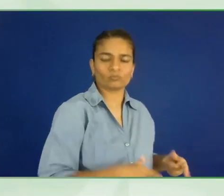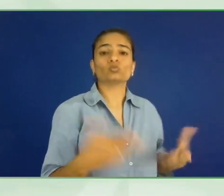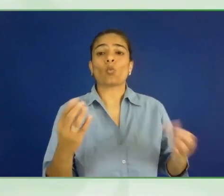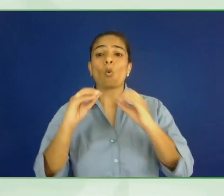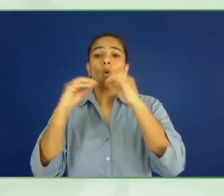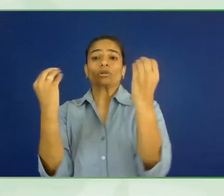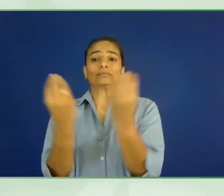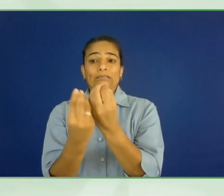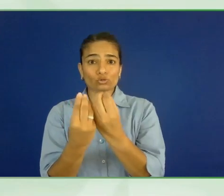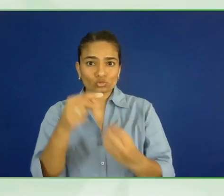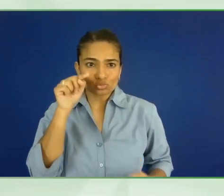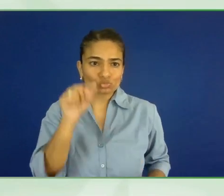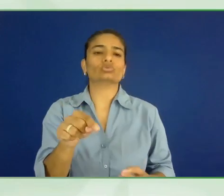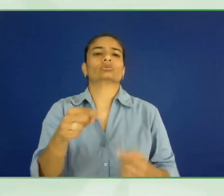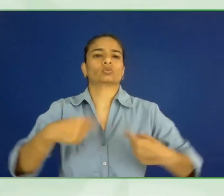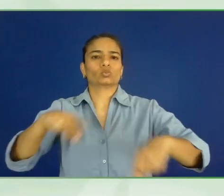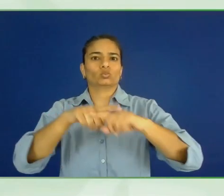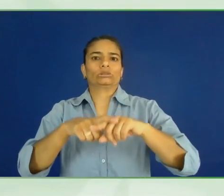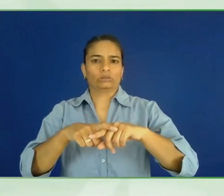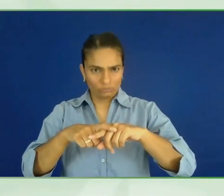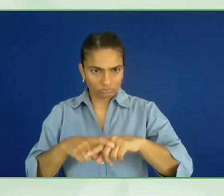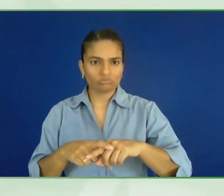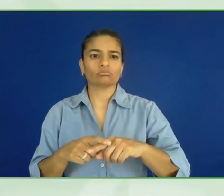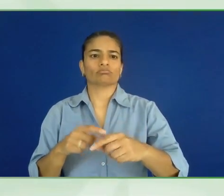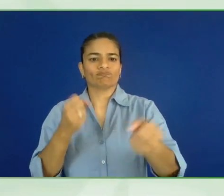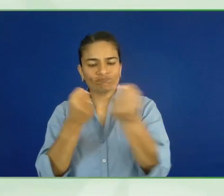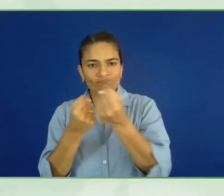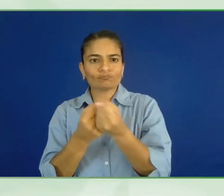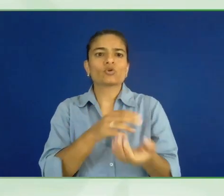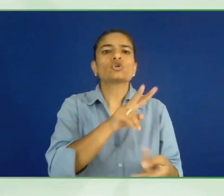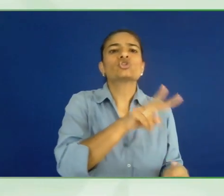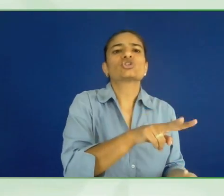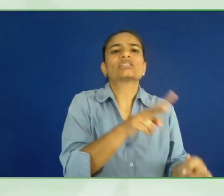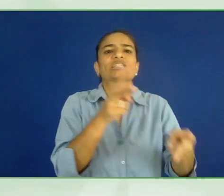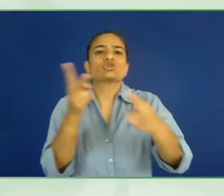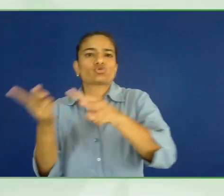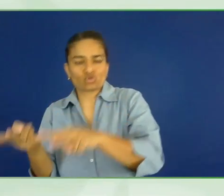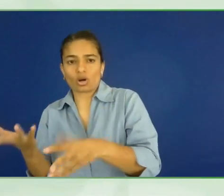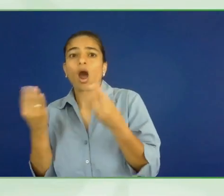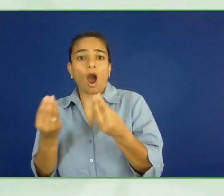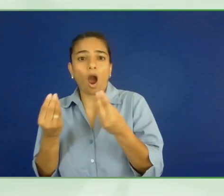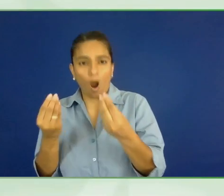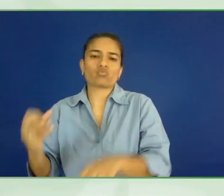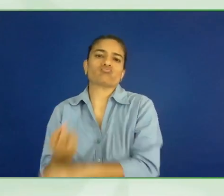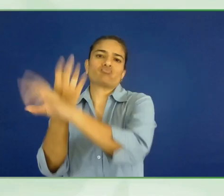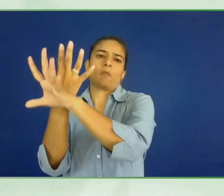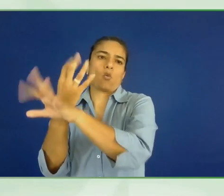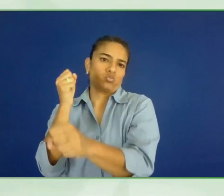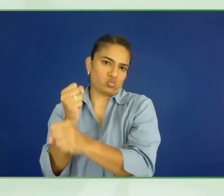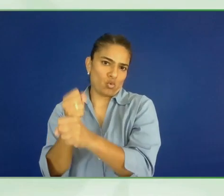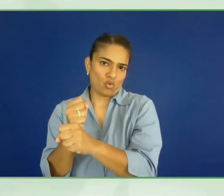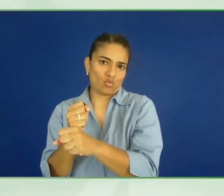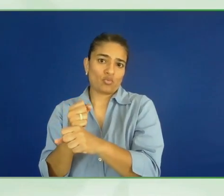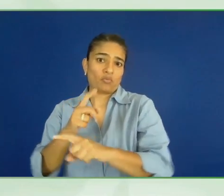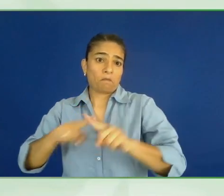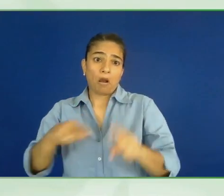to a remote work environment. And then he was really fortunate to be able to go back to his home community, and he's